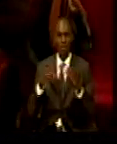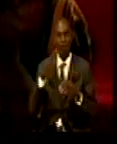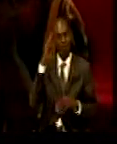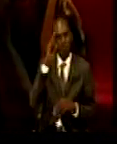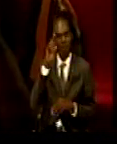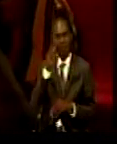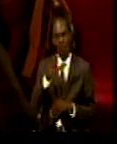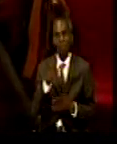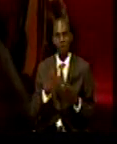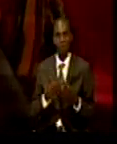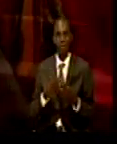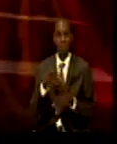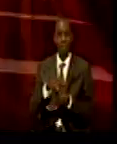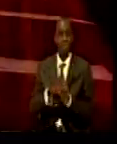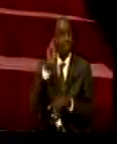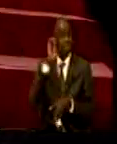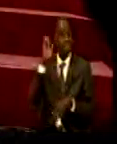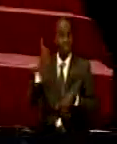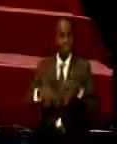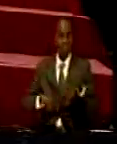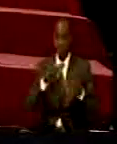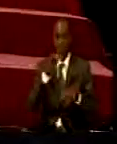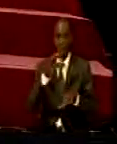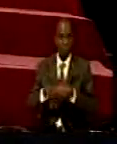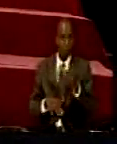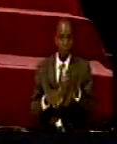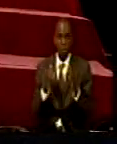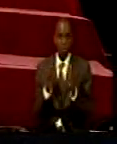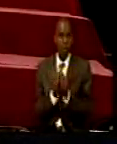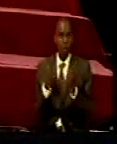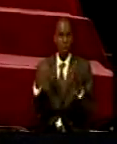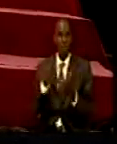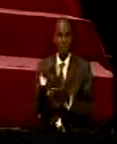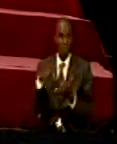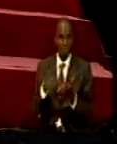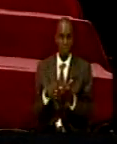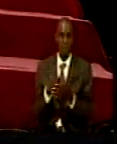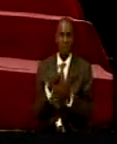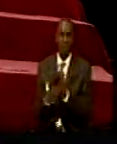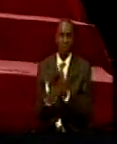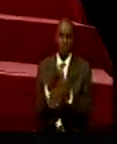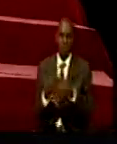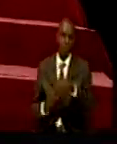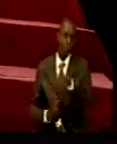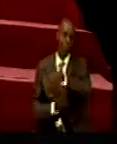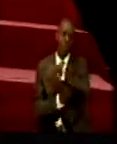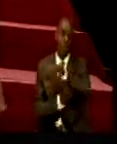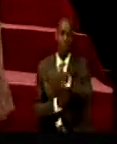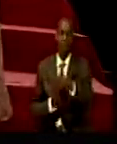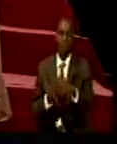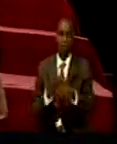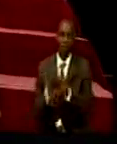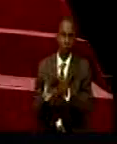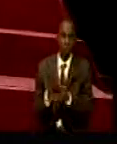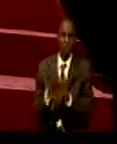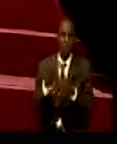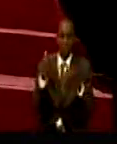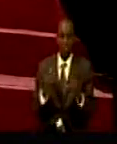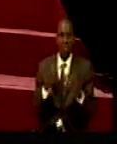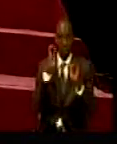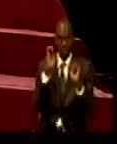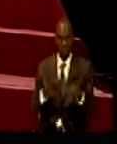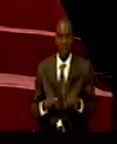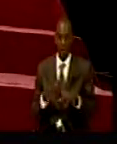been walking without handling this walking stick. But look at the walking stick now. He can walk right down from